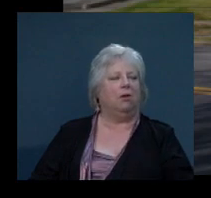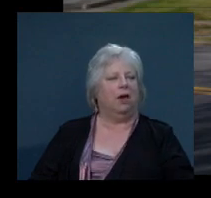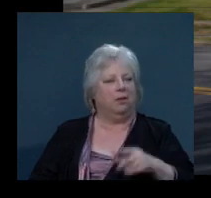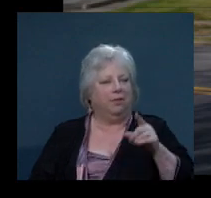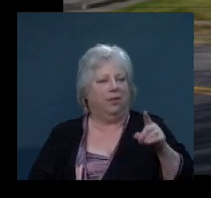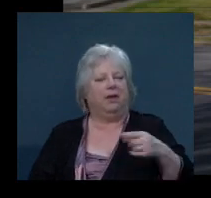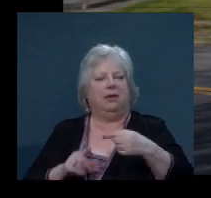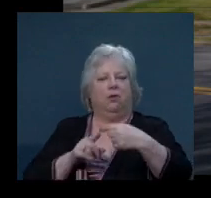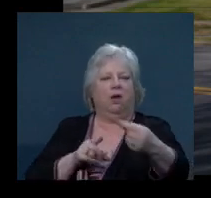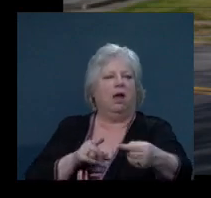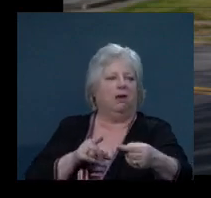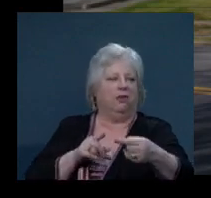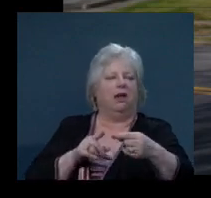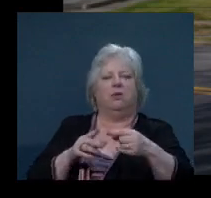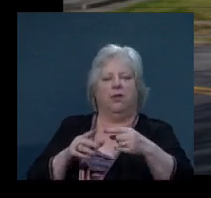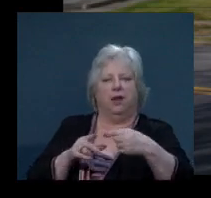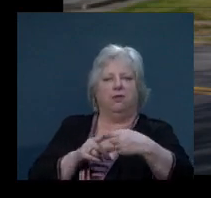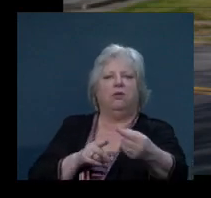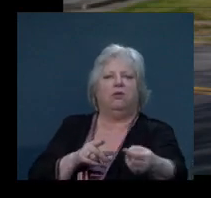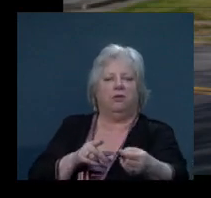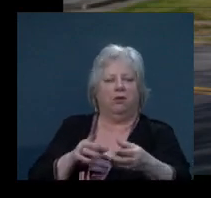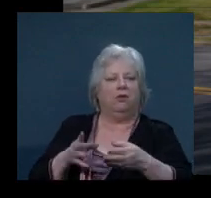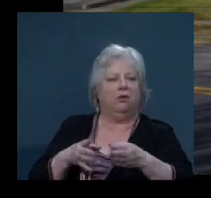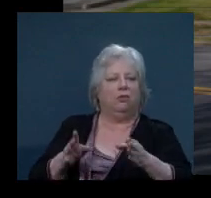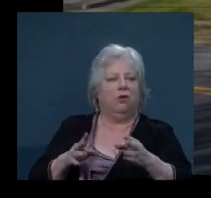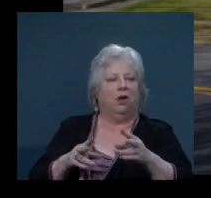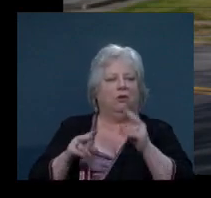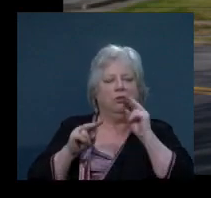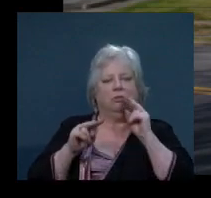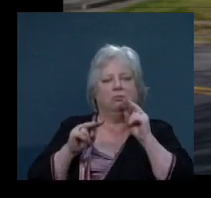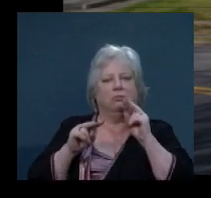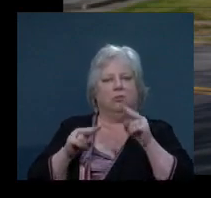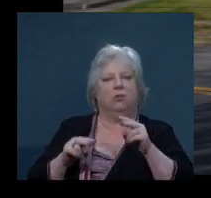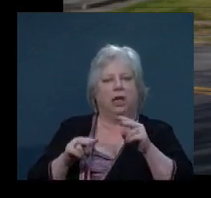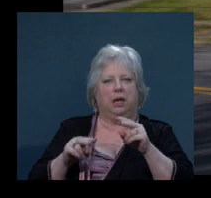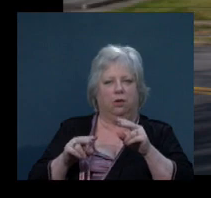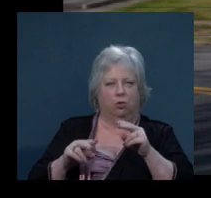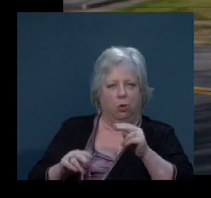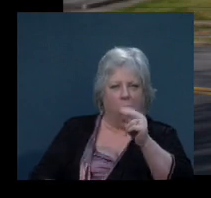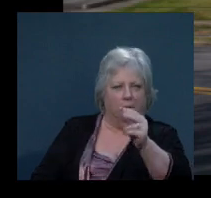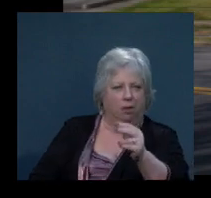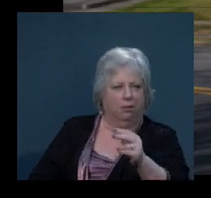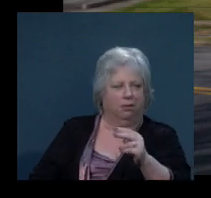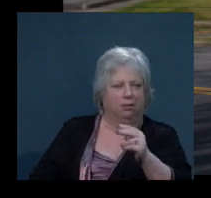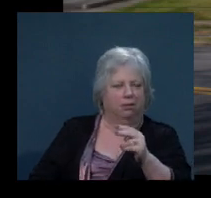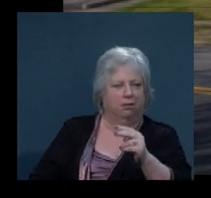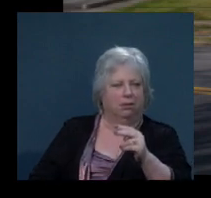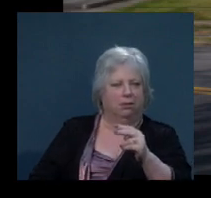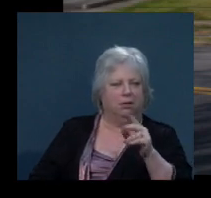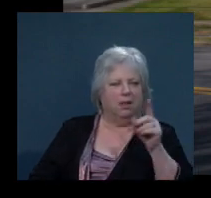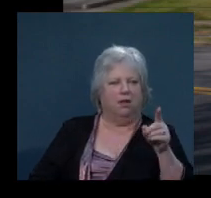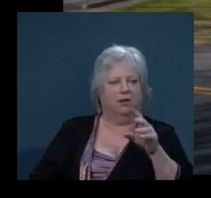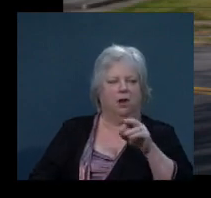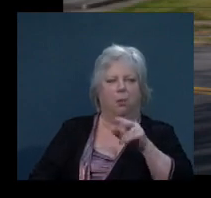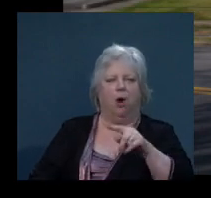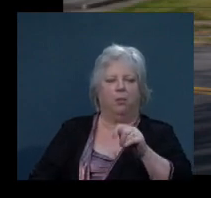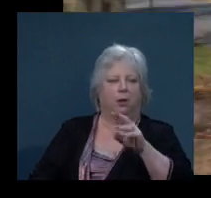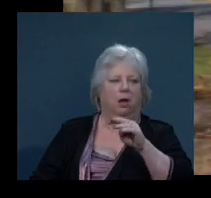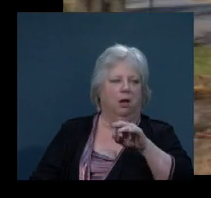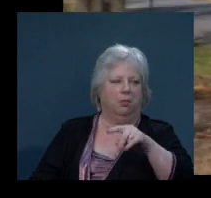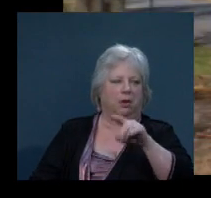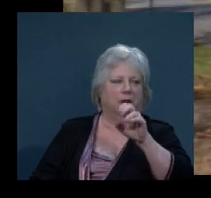This is directly across the street from me, looking straight north. There's this apartment